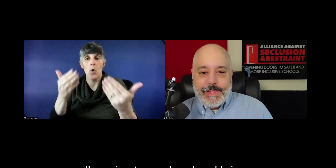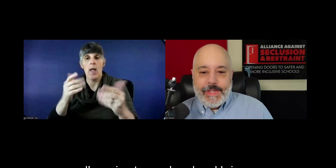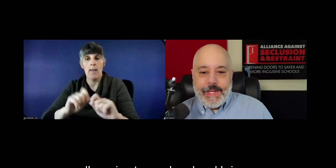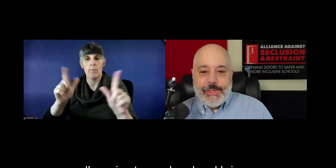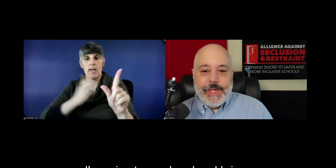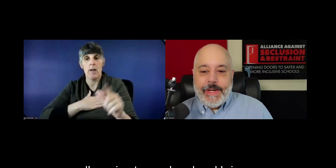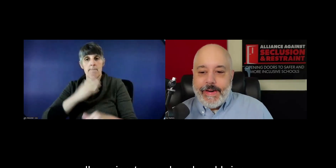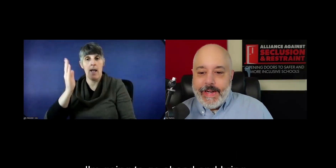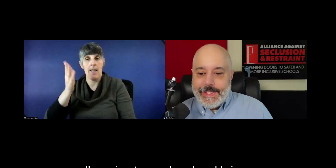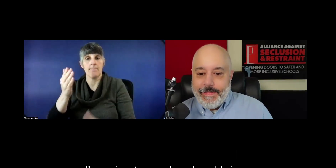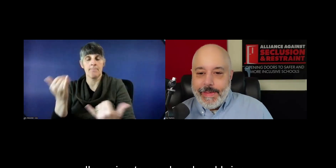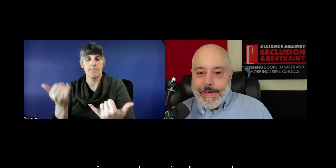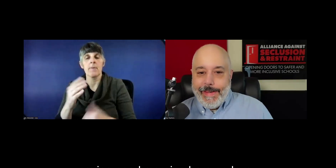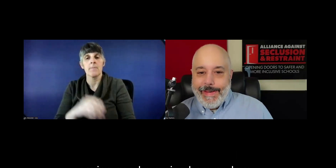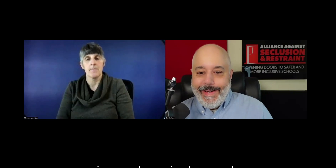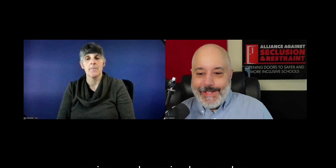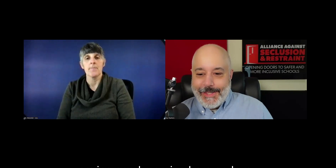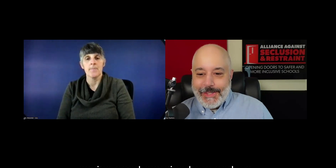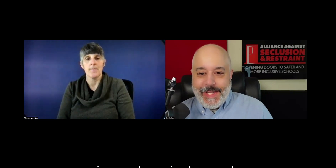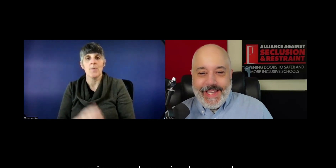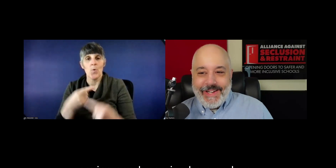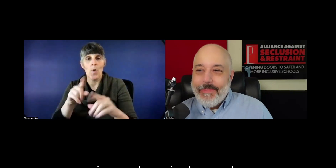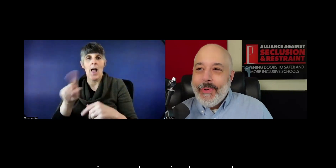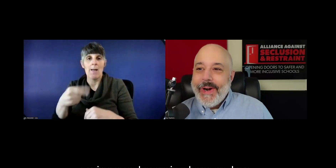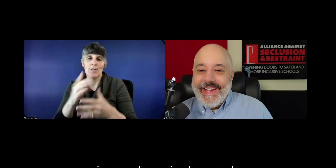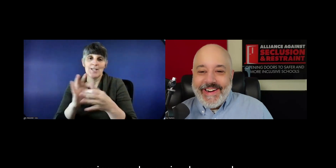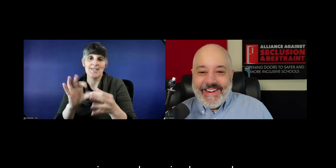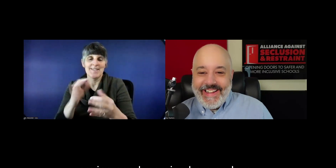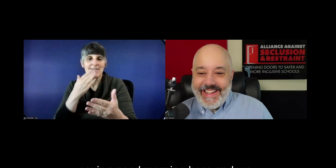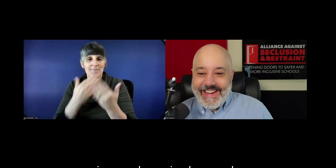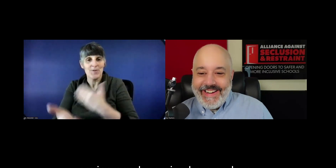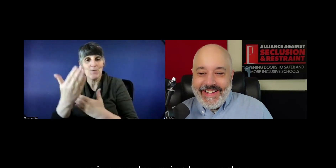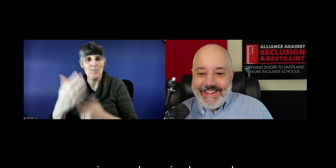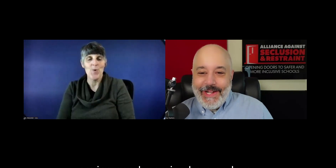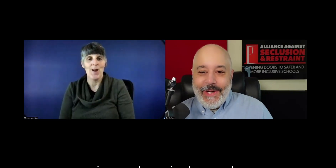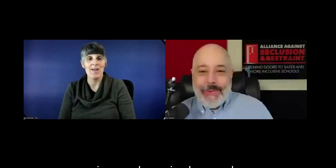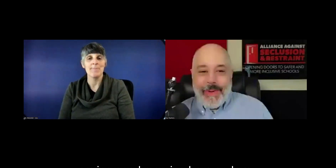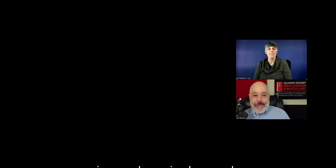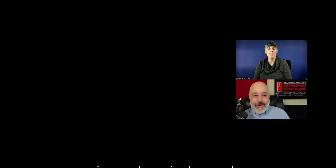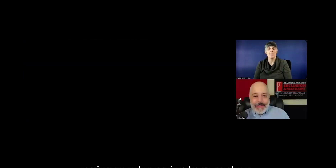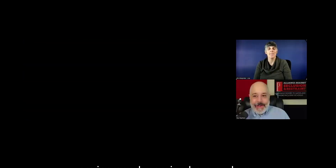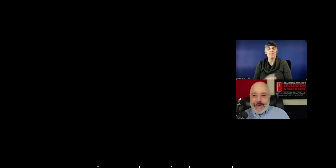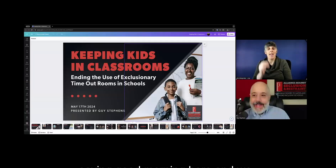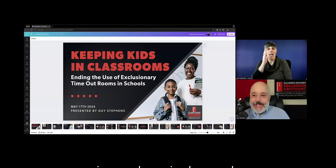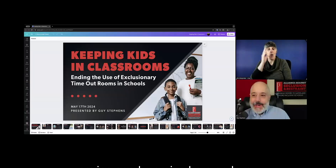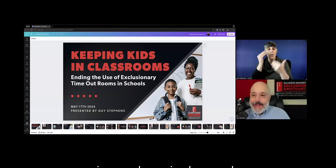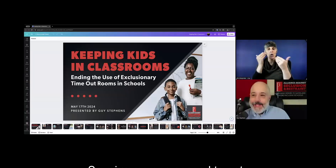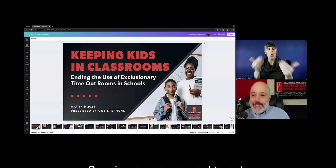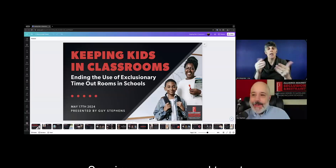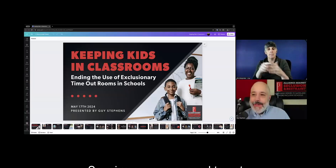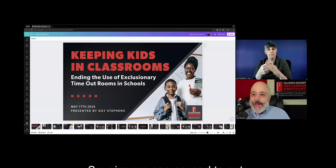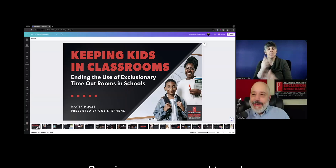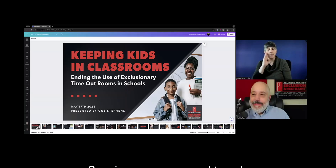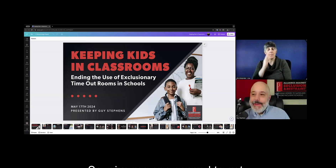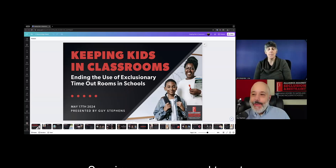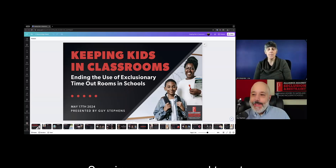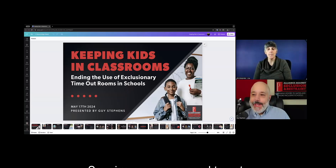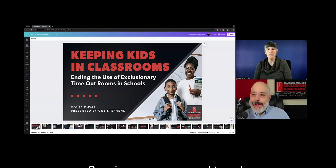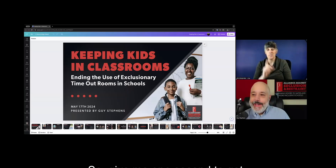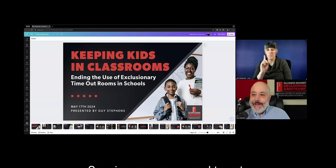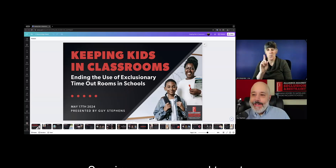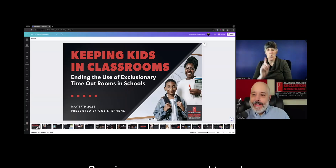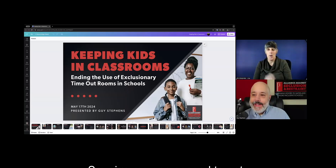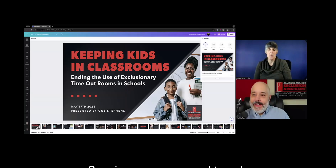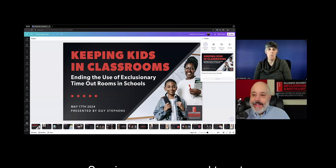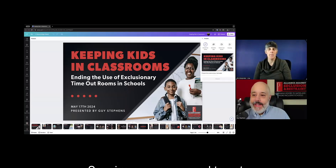my presentation here as I'm just saying good morning here, and we will go ahead and get started. So give me 1